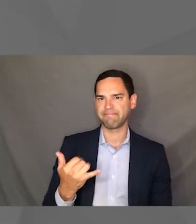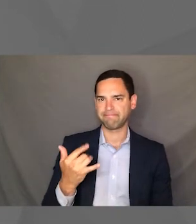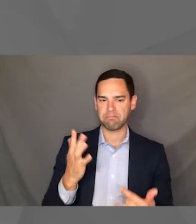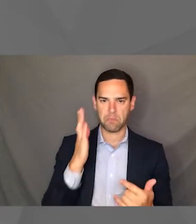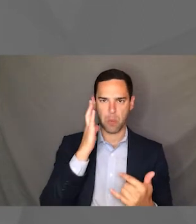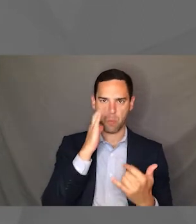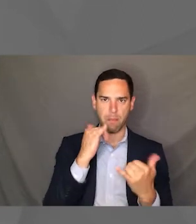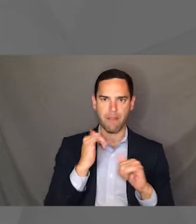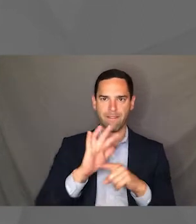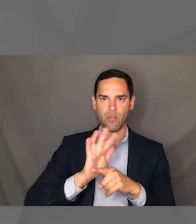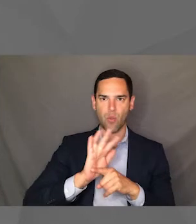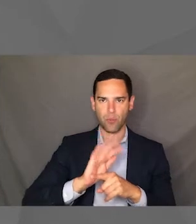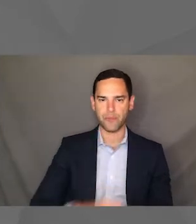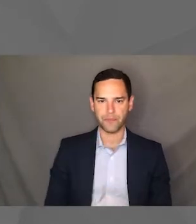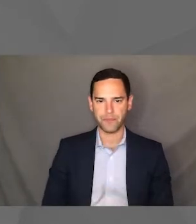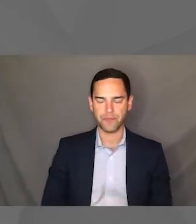video.